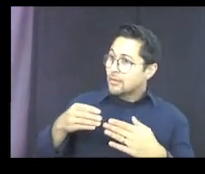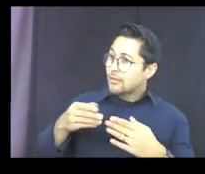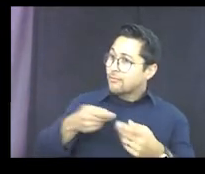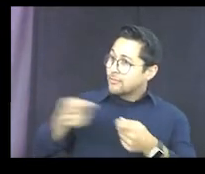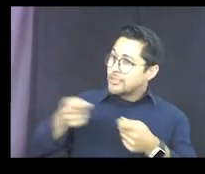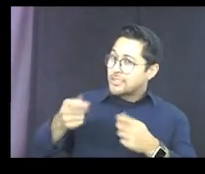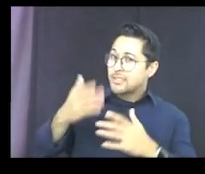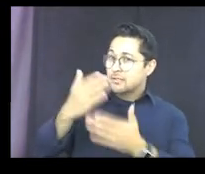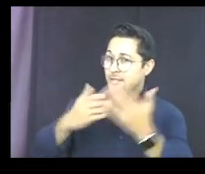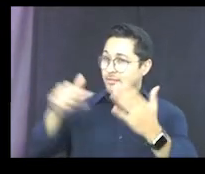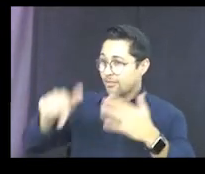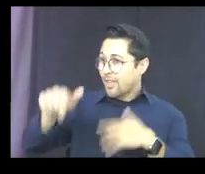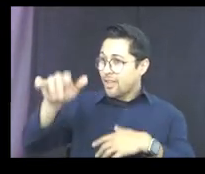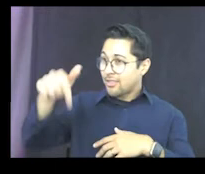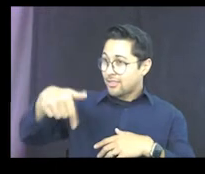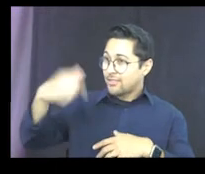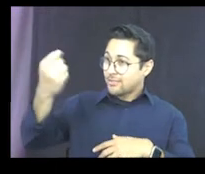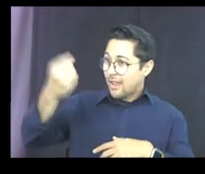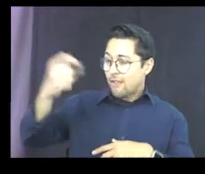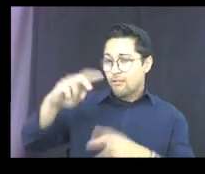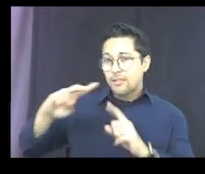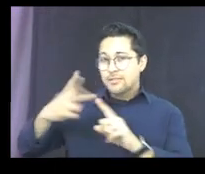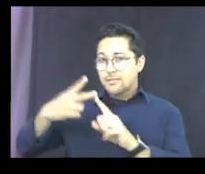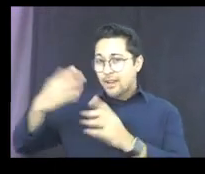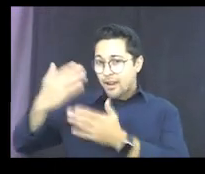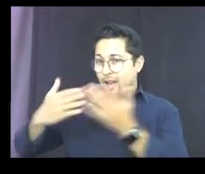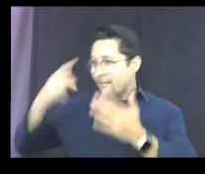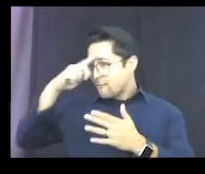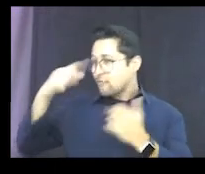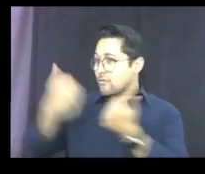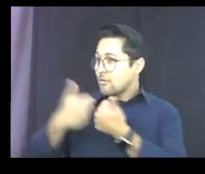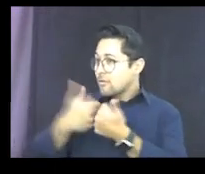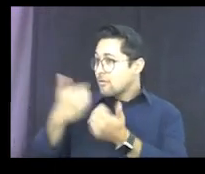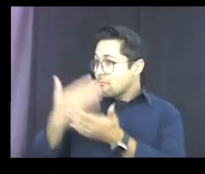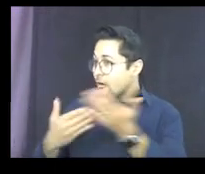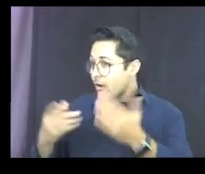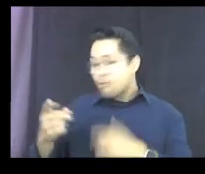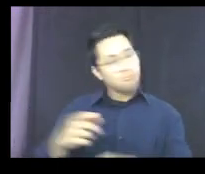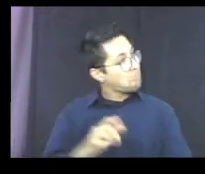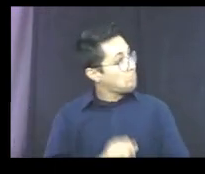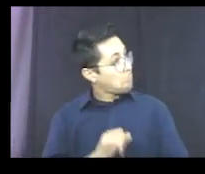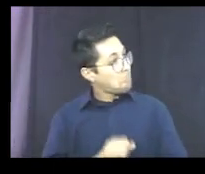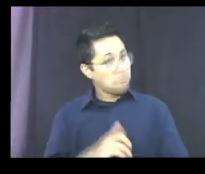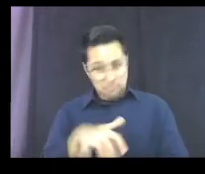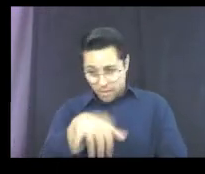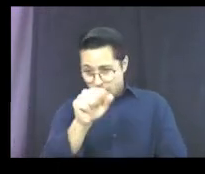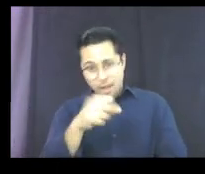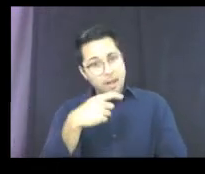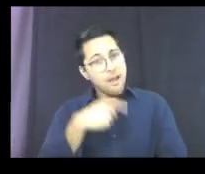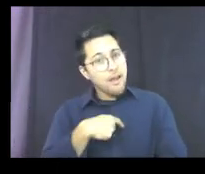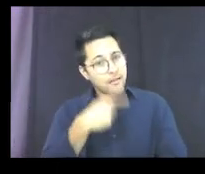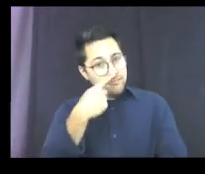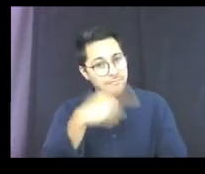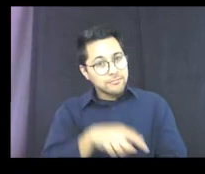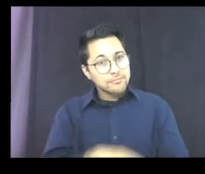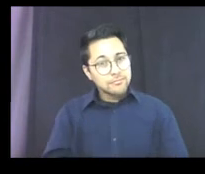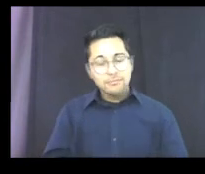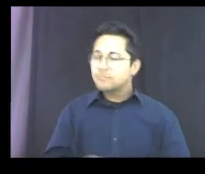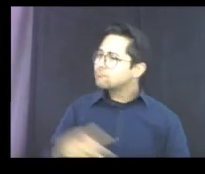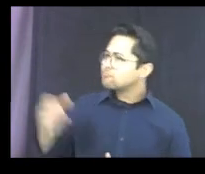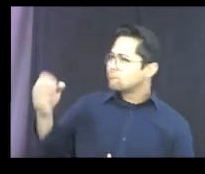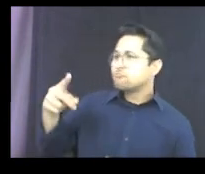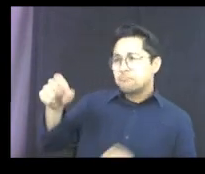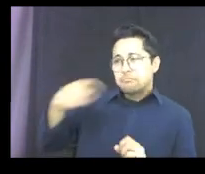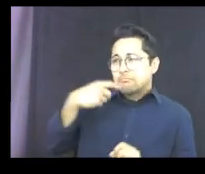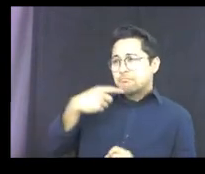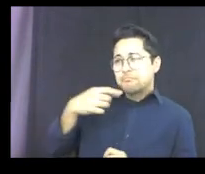that this coming Saturday in the second half in the games part? Oh, yeah, I would. And it's okay to